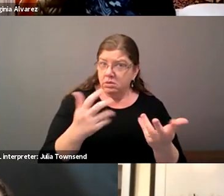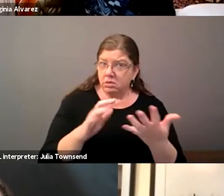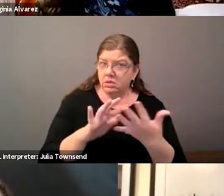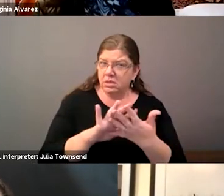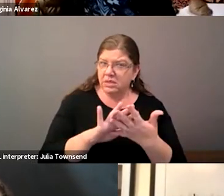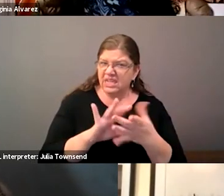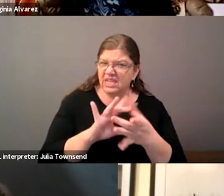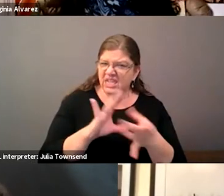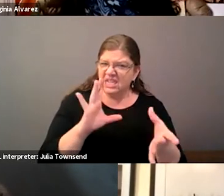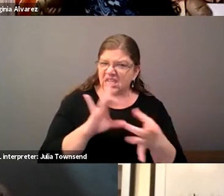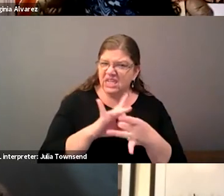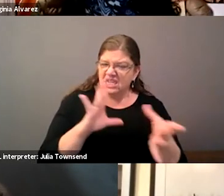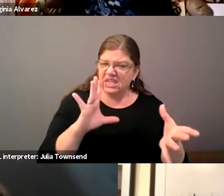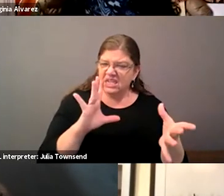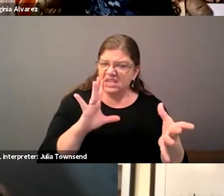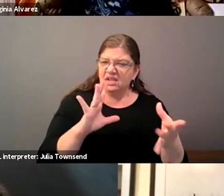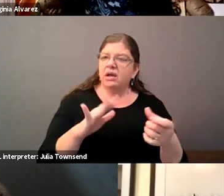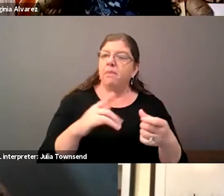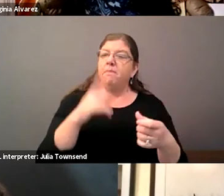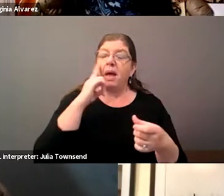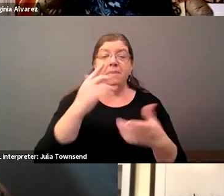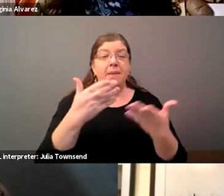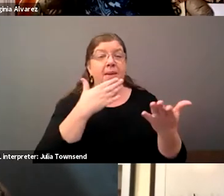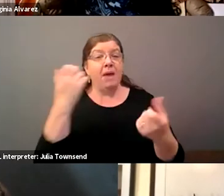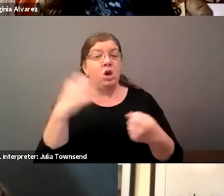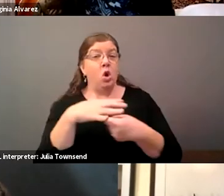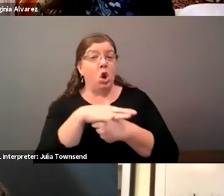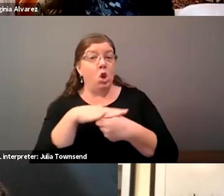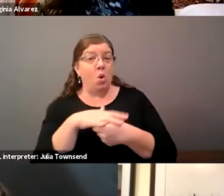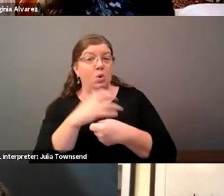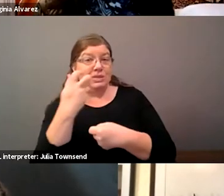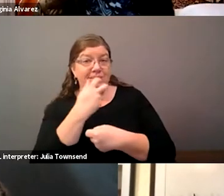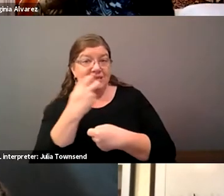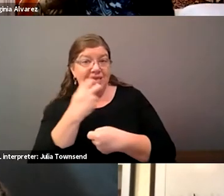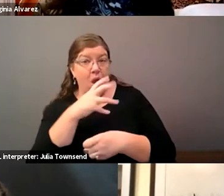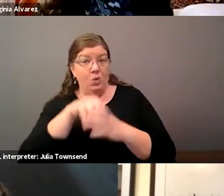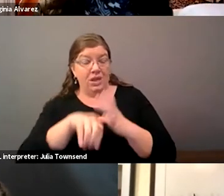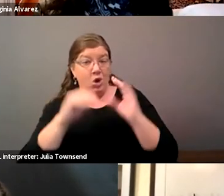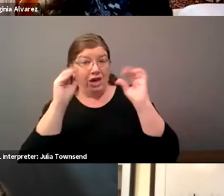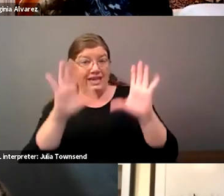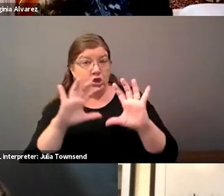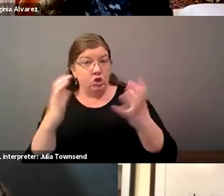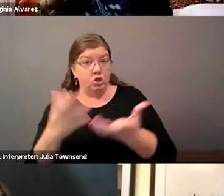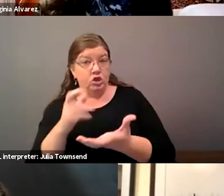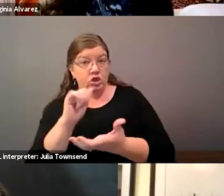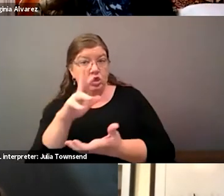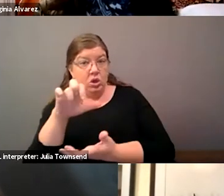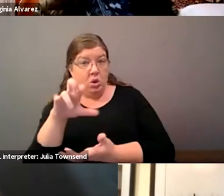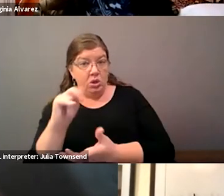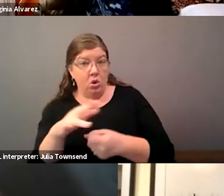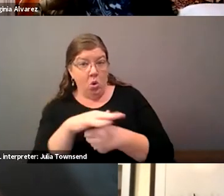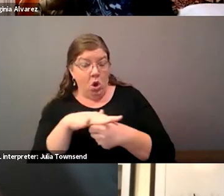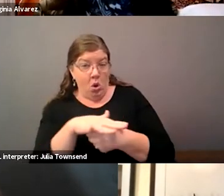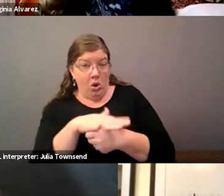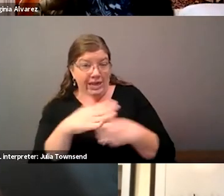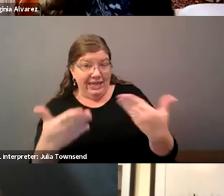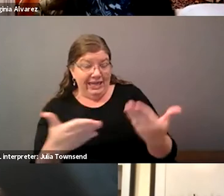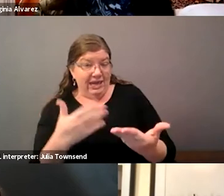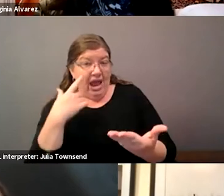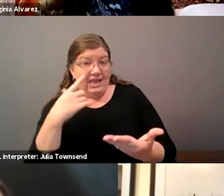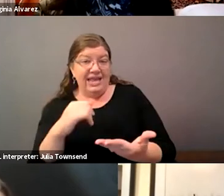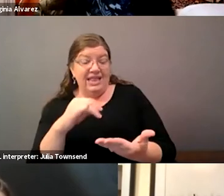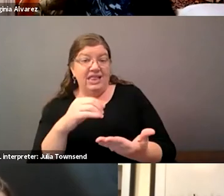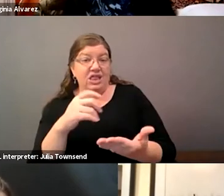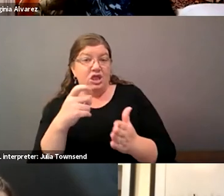i think is to find a local speech therapist either within our teachers union or just here locally and the rates will be very